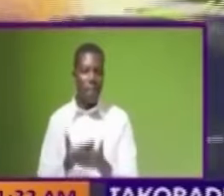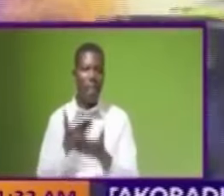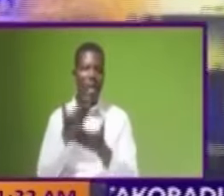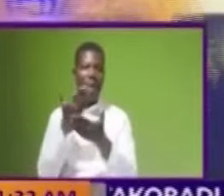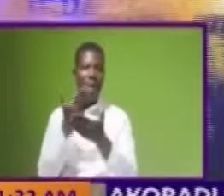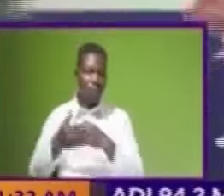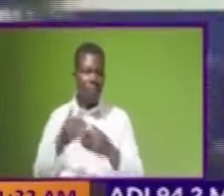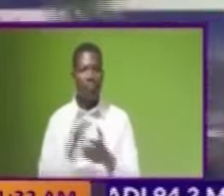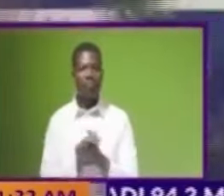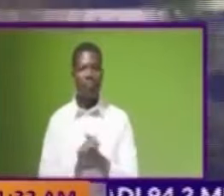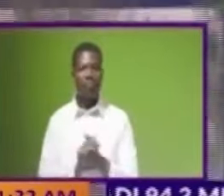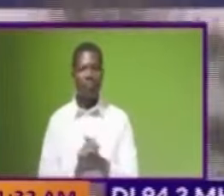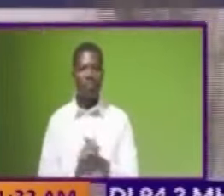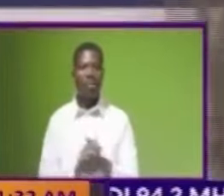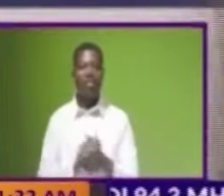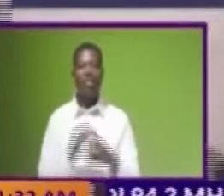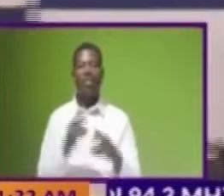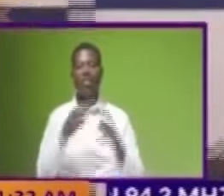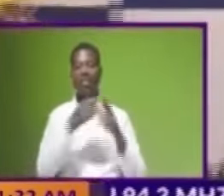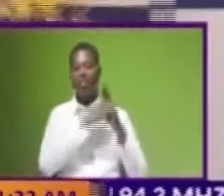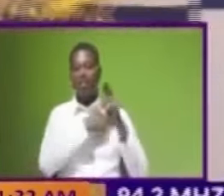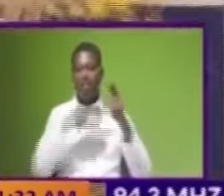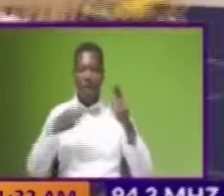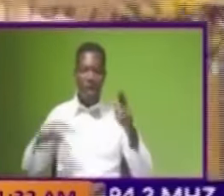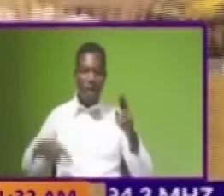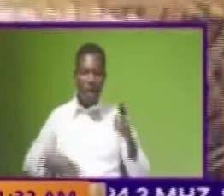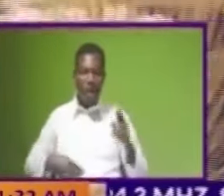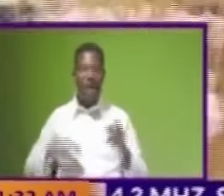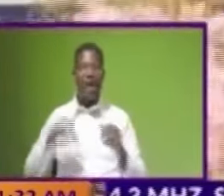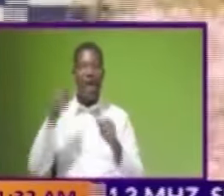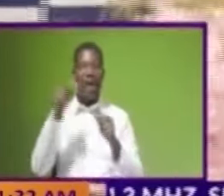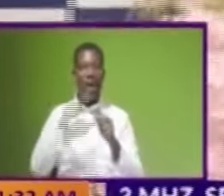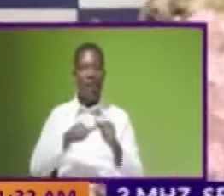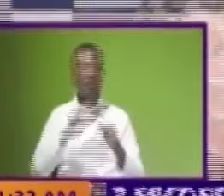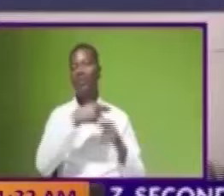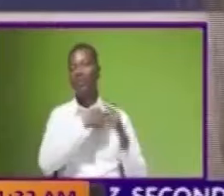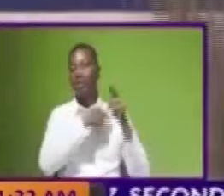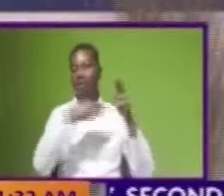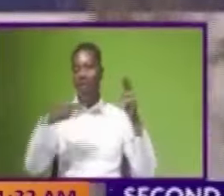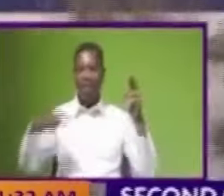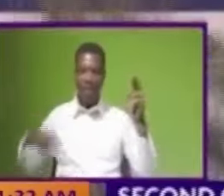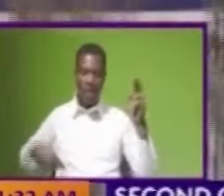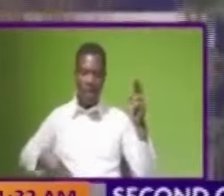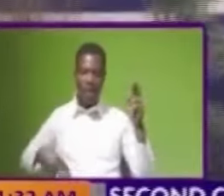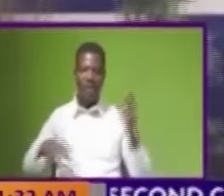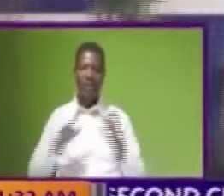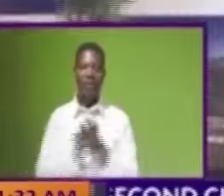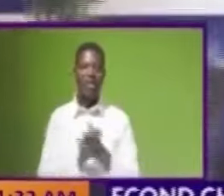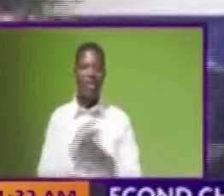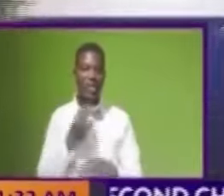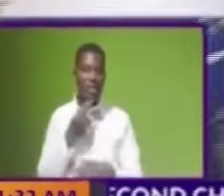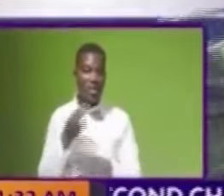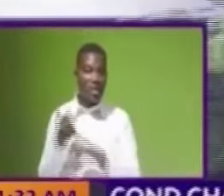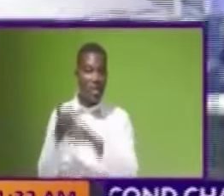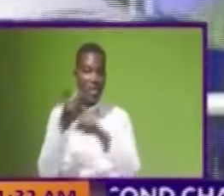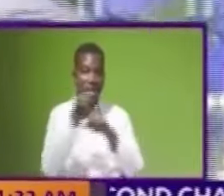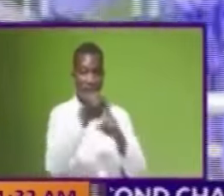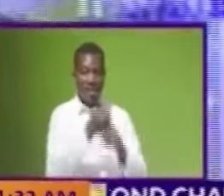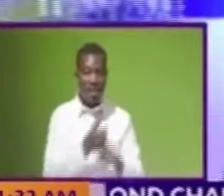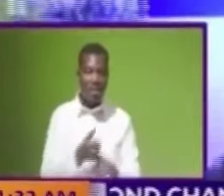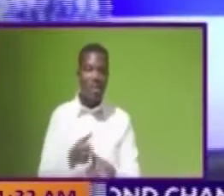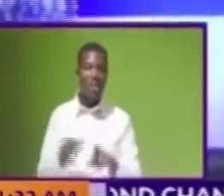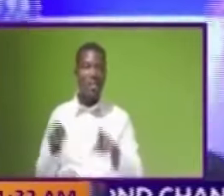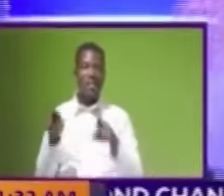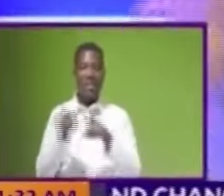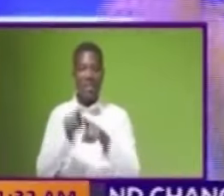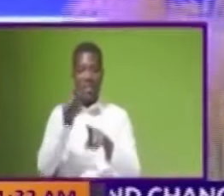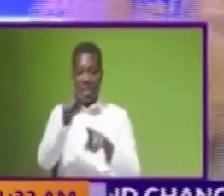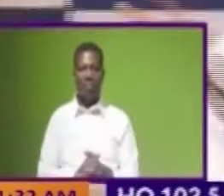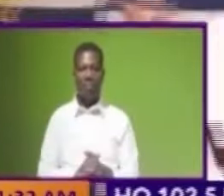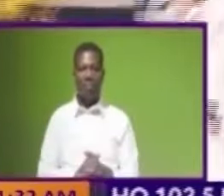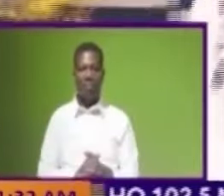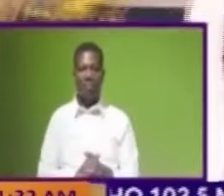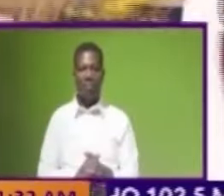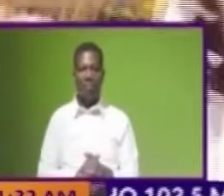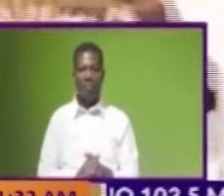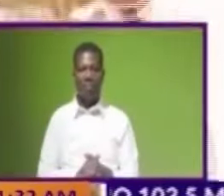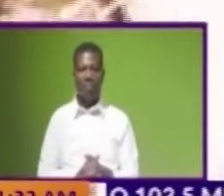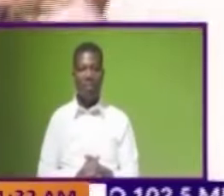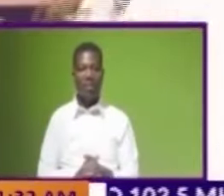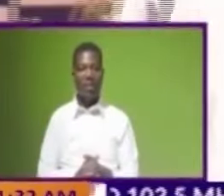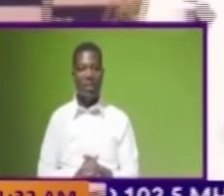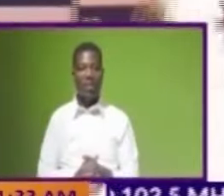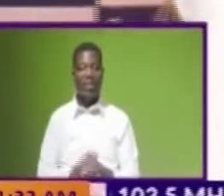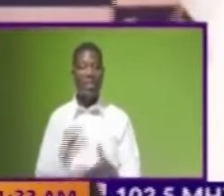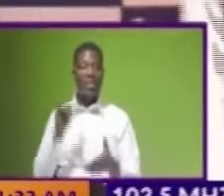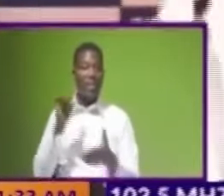ko ko court ni ana mase masa. Fa nkwa se asem free me so ko. Fa nkwasi asem free phone no so ne ko